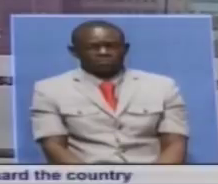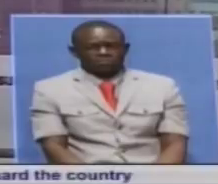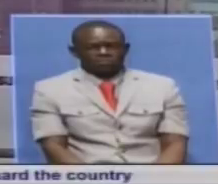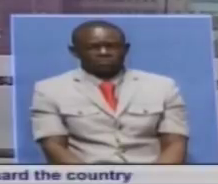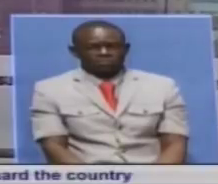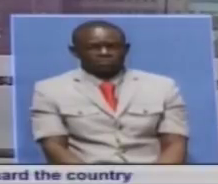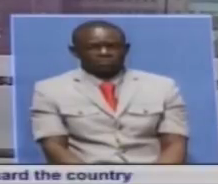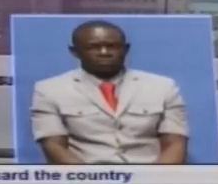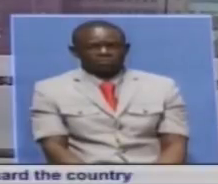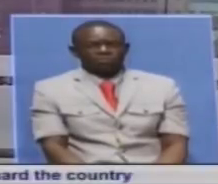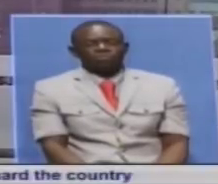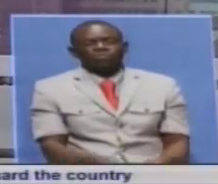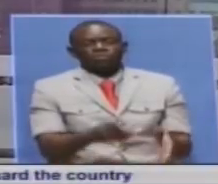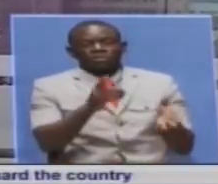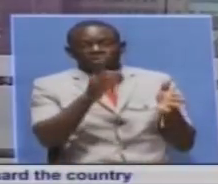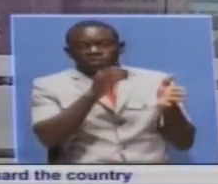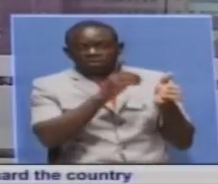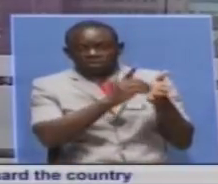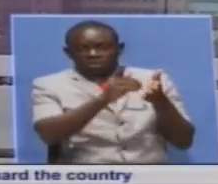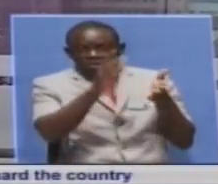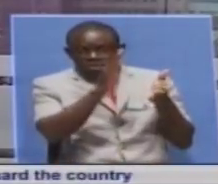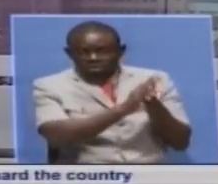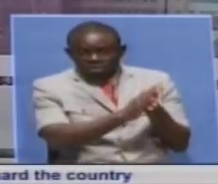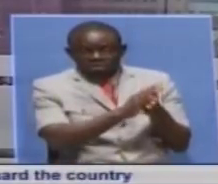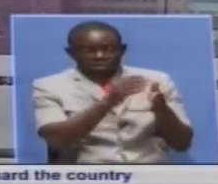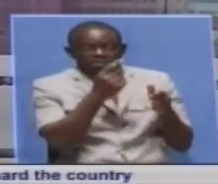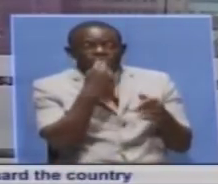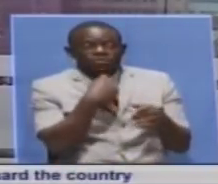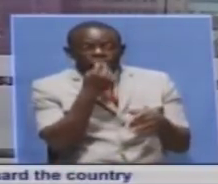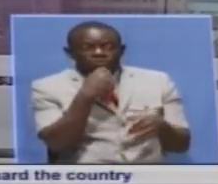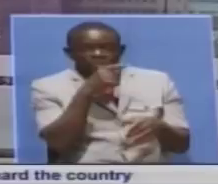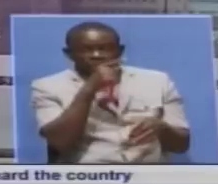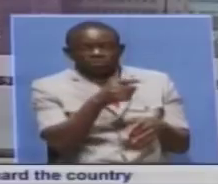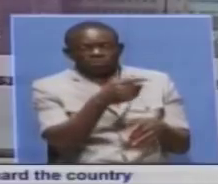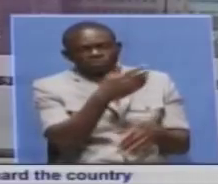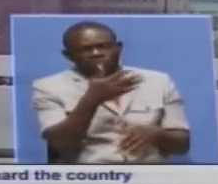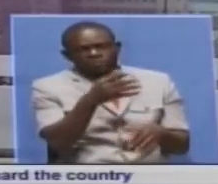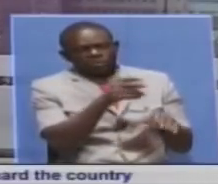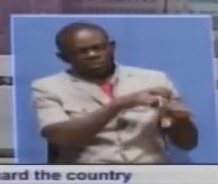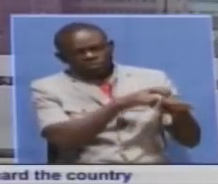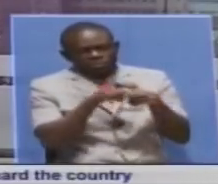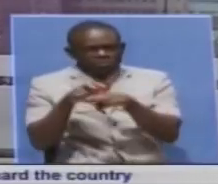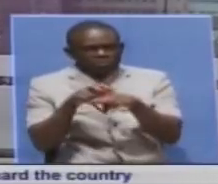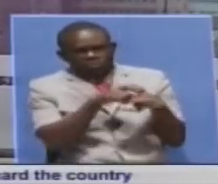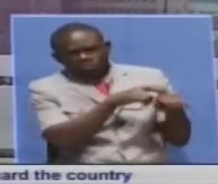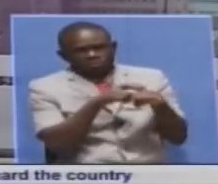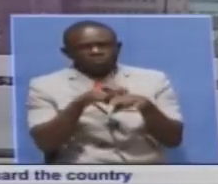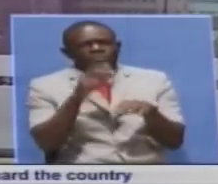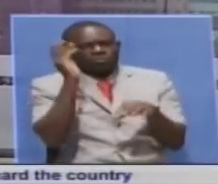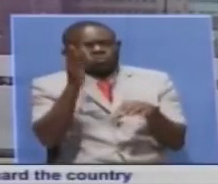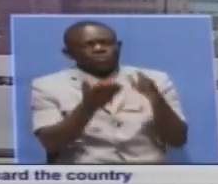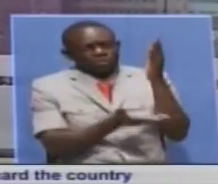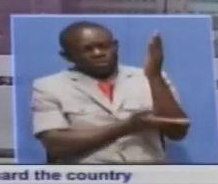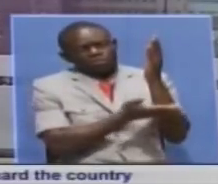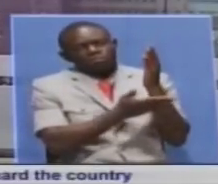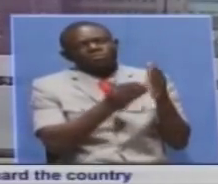of Dar es Salaam in Tanzania is expected to improve following the ongoing expansion works at the port. Tanzania Port